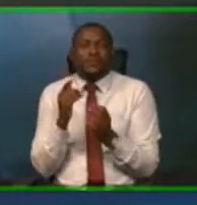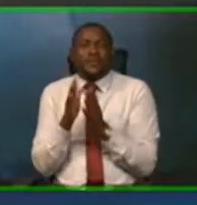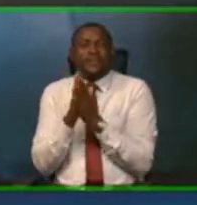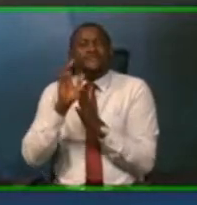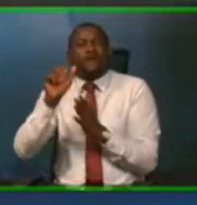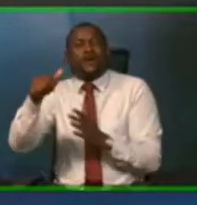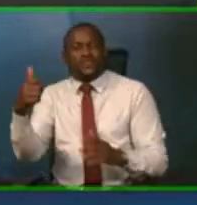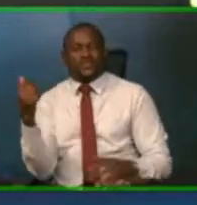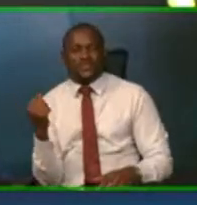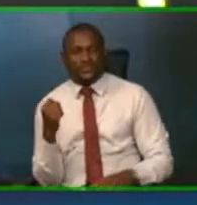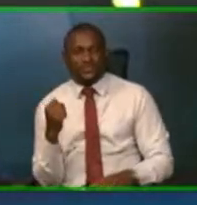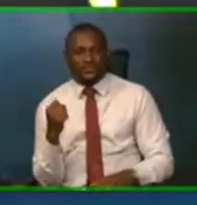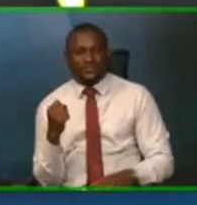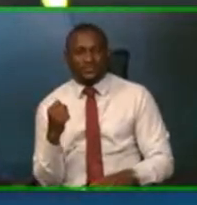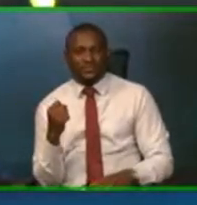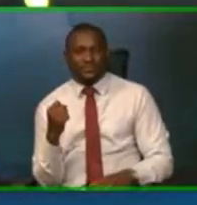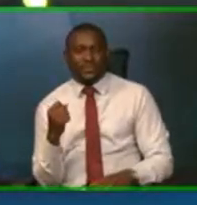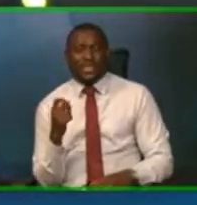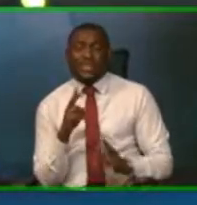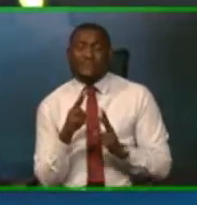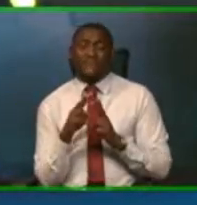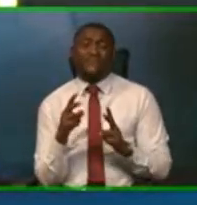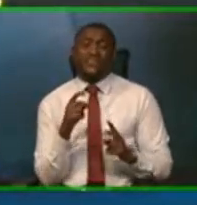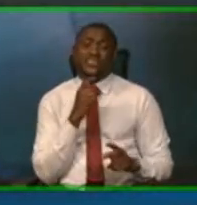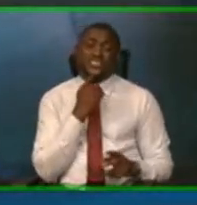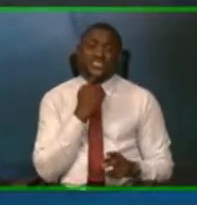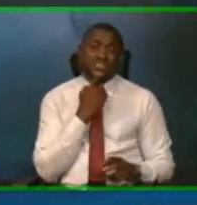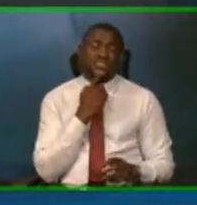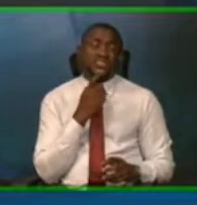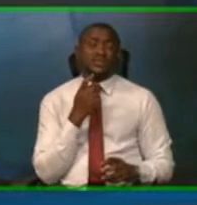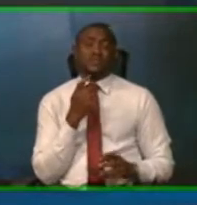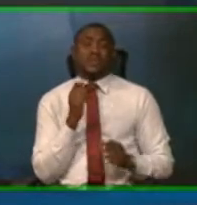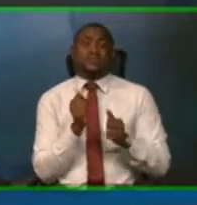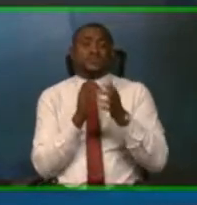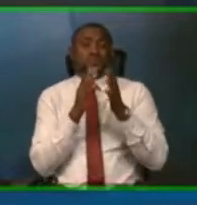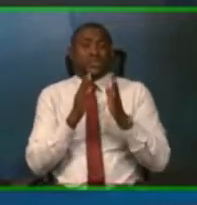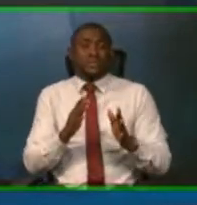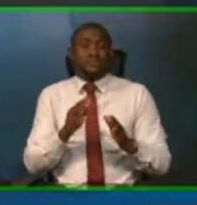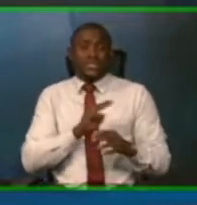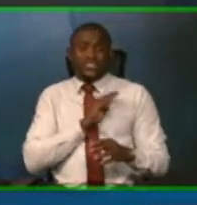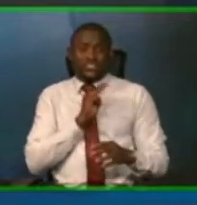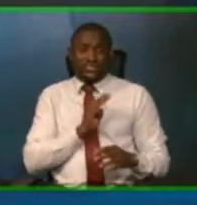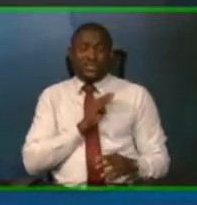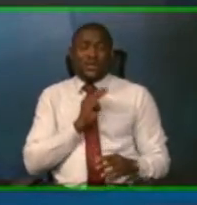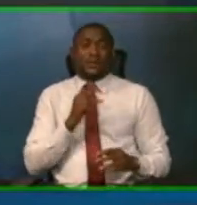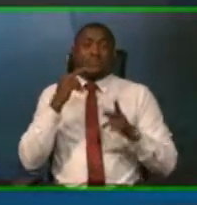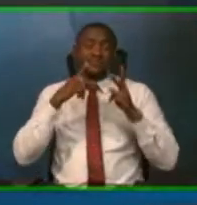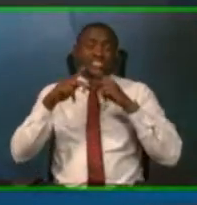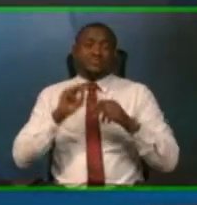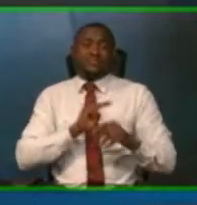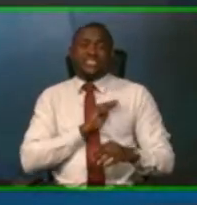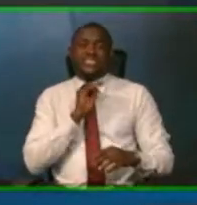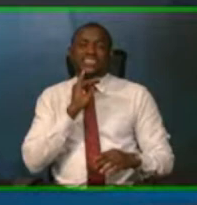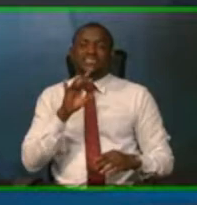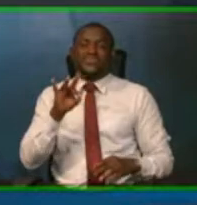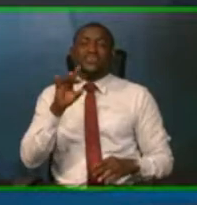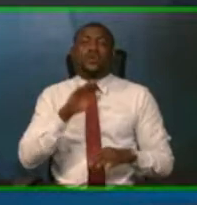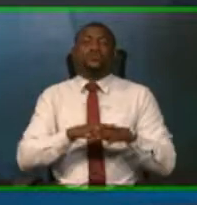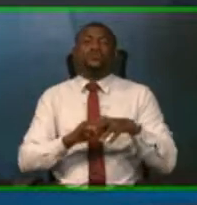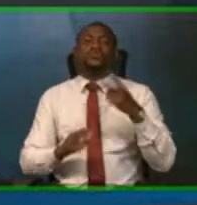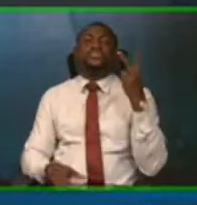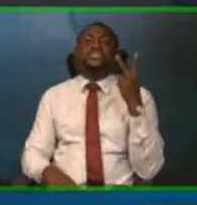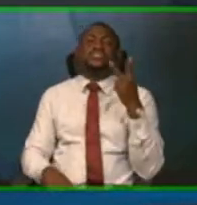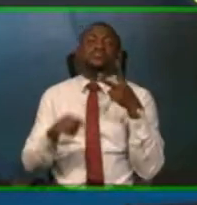see, a genuine apostolic and prophetic intercessory ministry is founded upon two things.